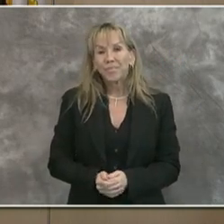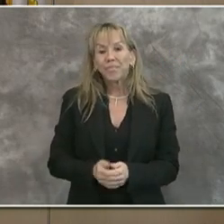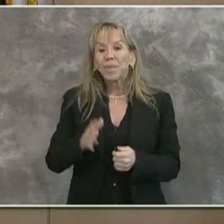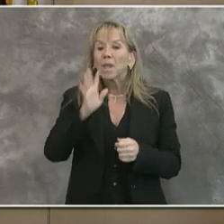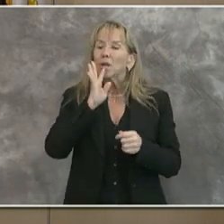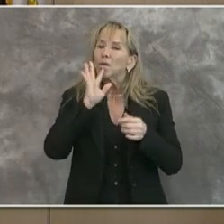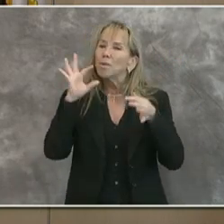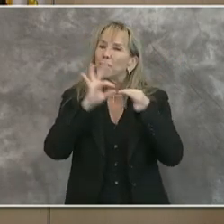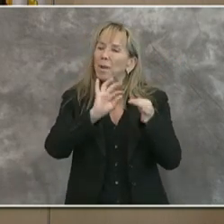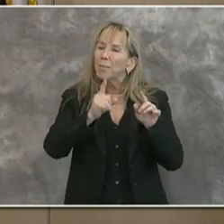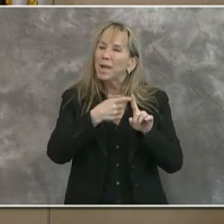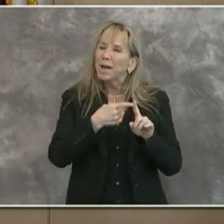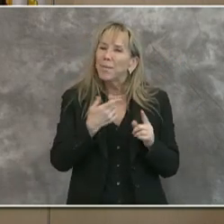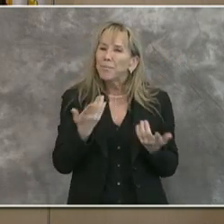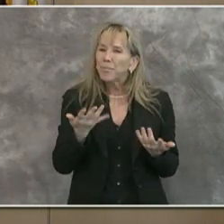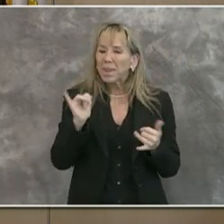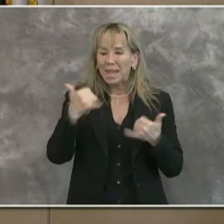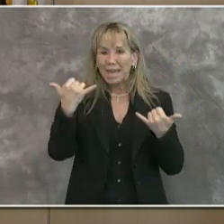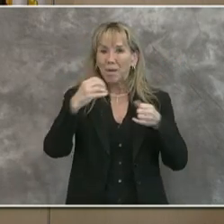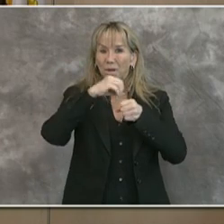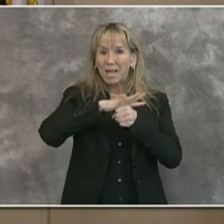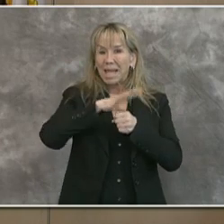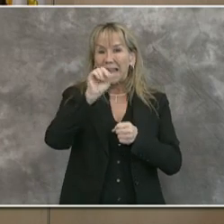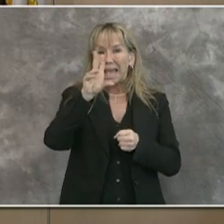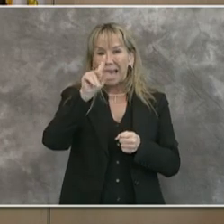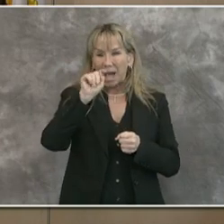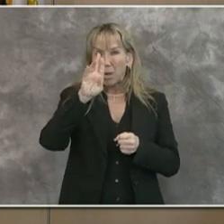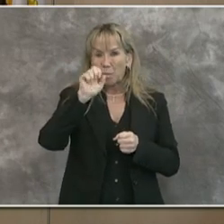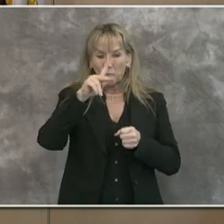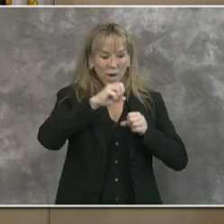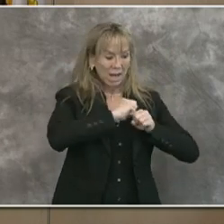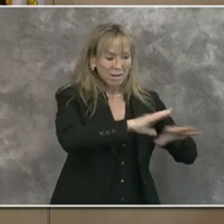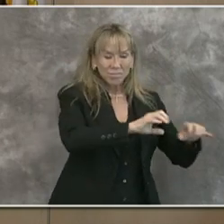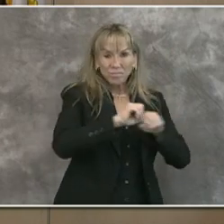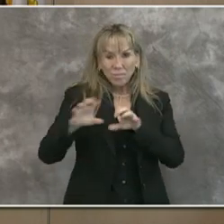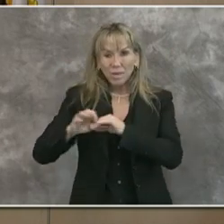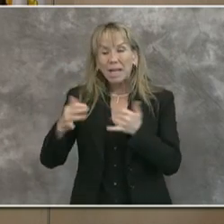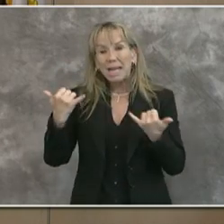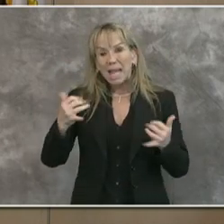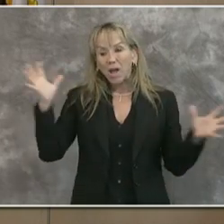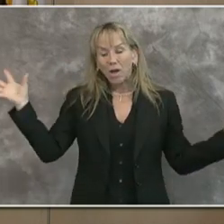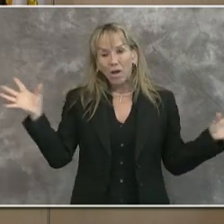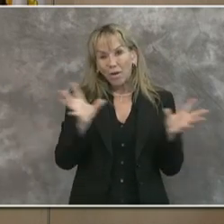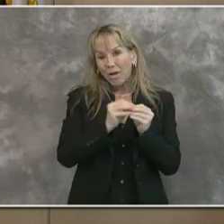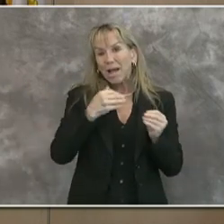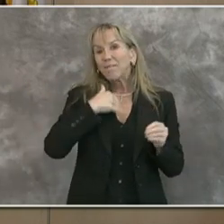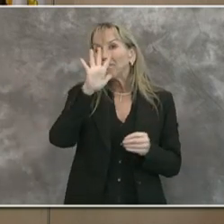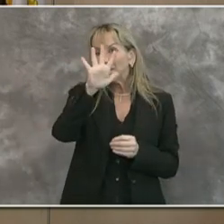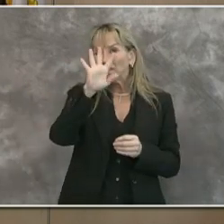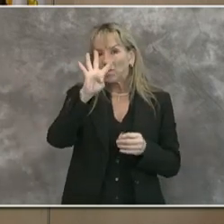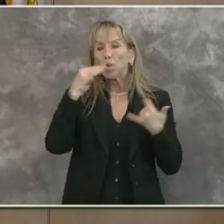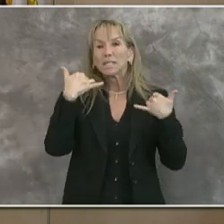In regards to reported outbreaks, there are 54 active outbreaks in